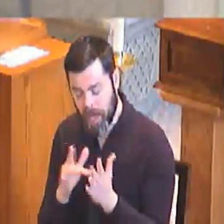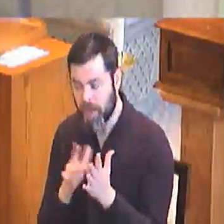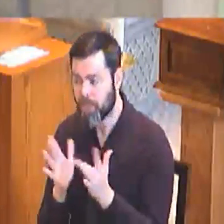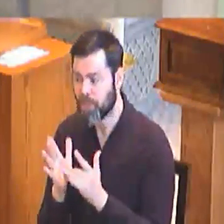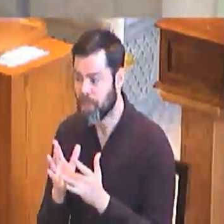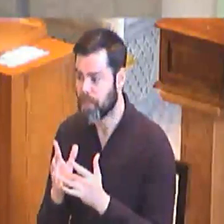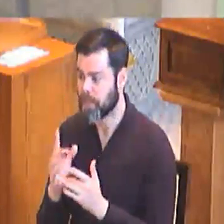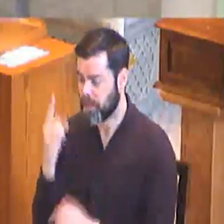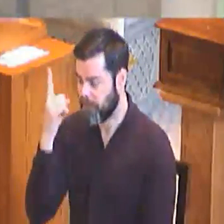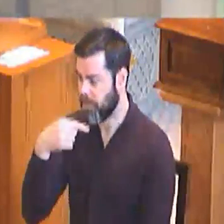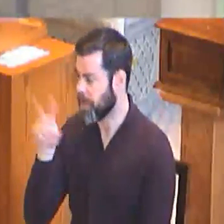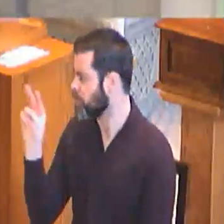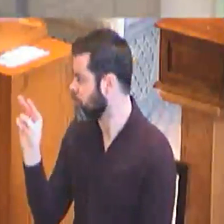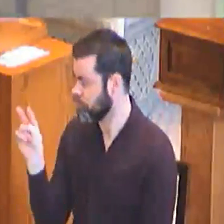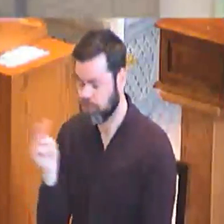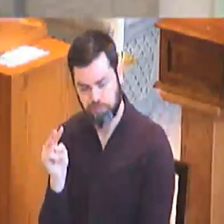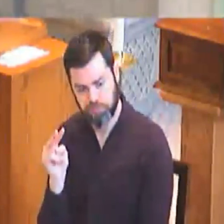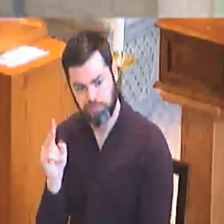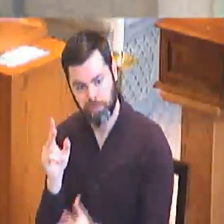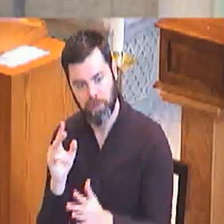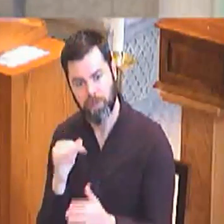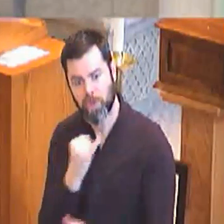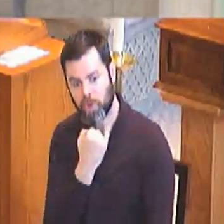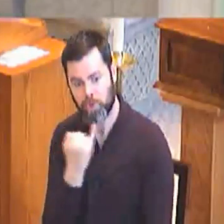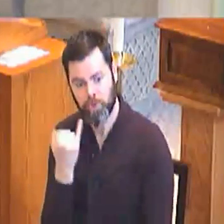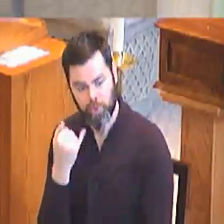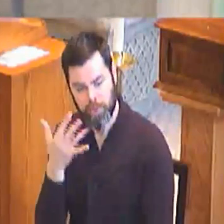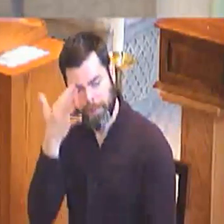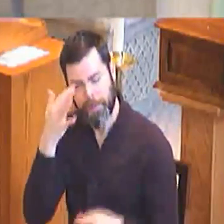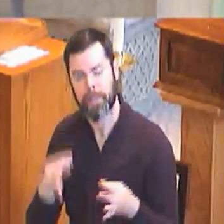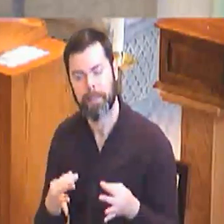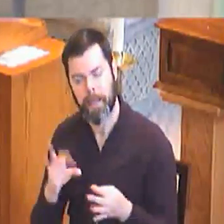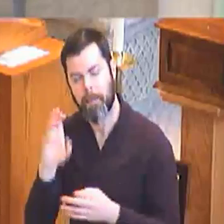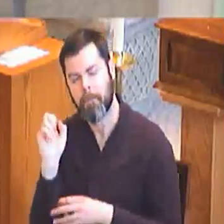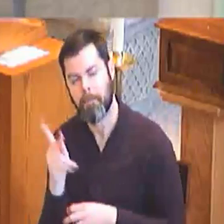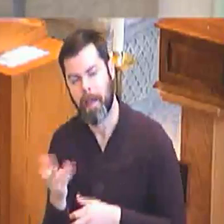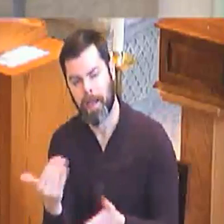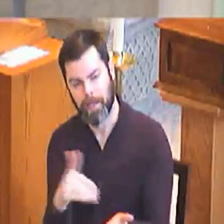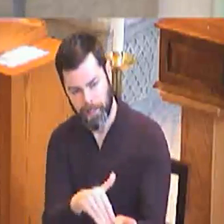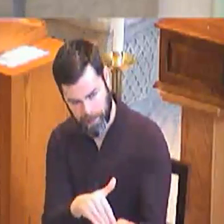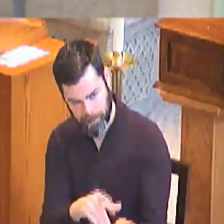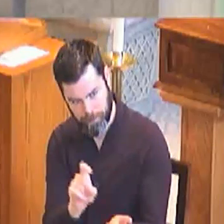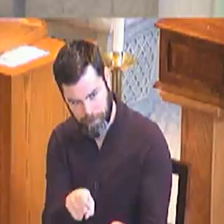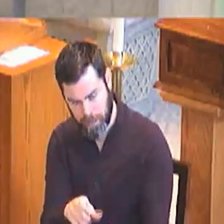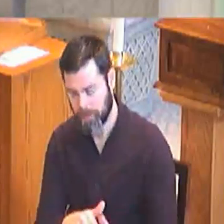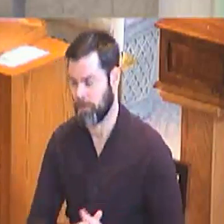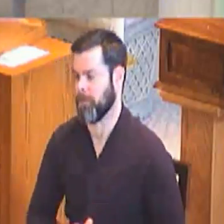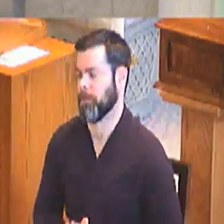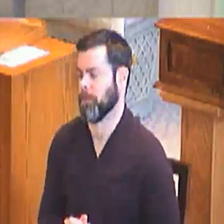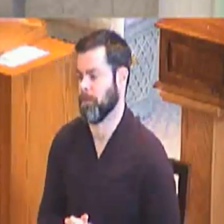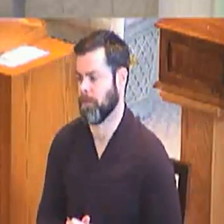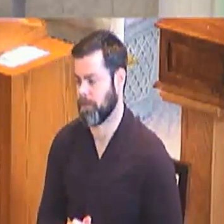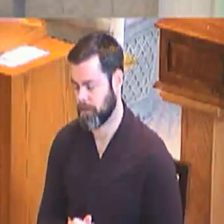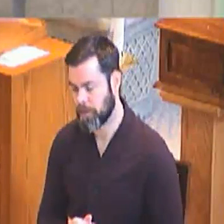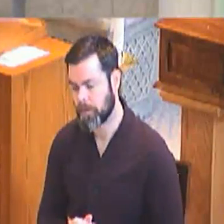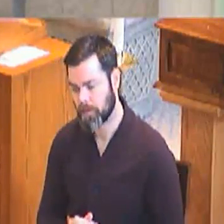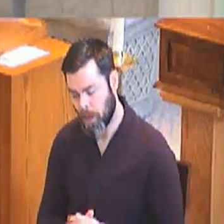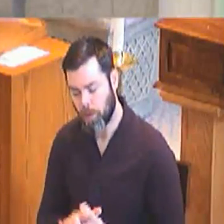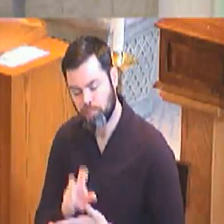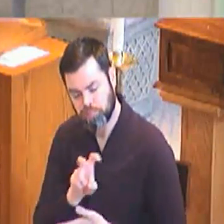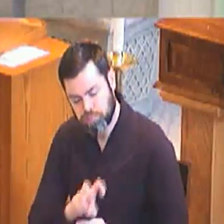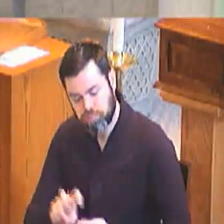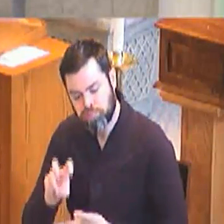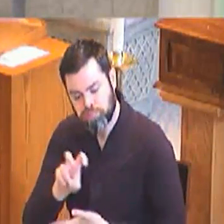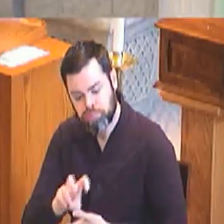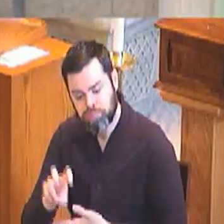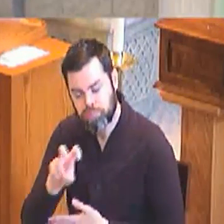a decision, an important decision in his ministry. And he started back to Jerusalem. Within the